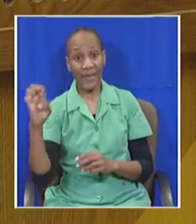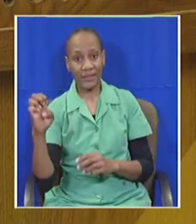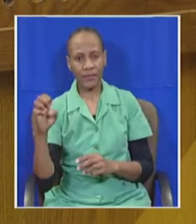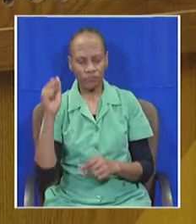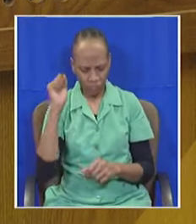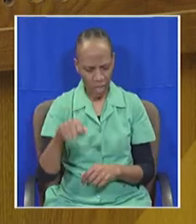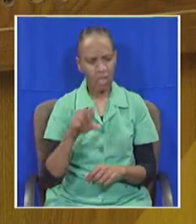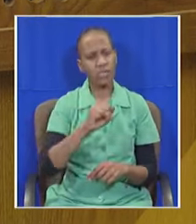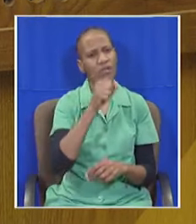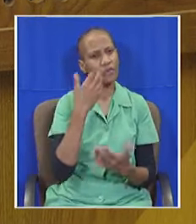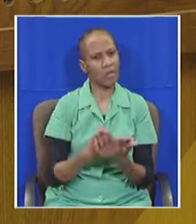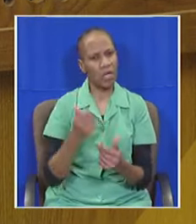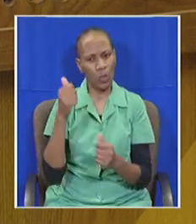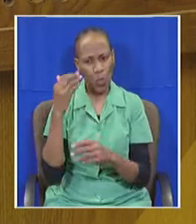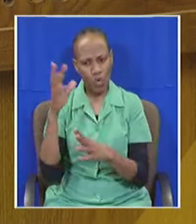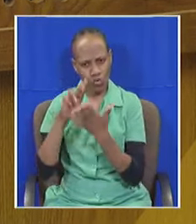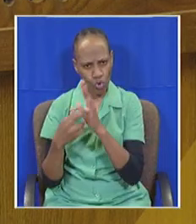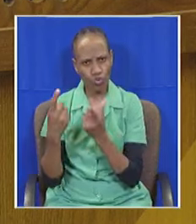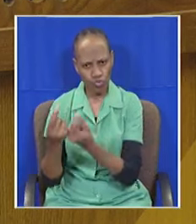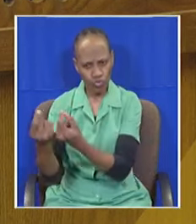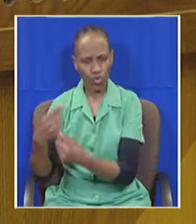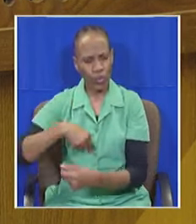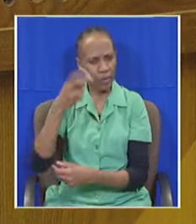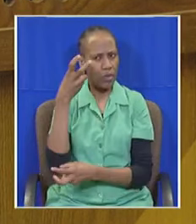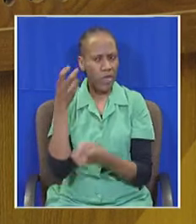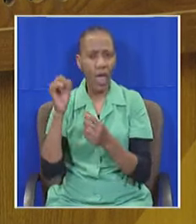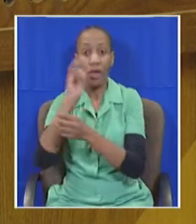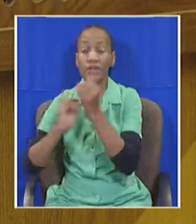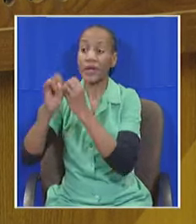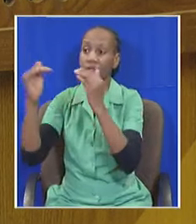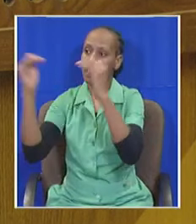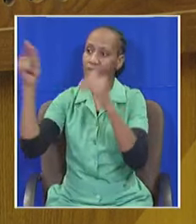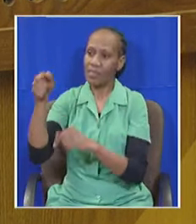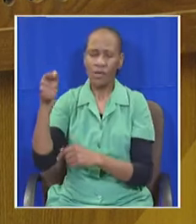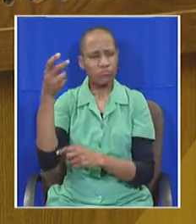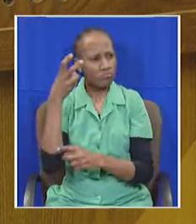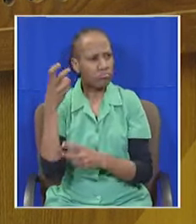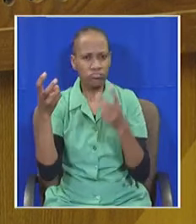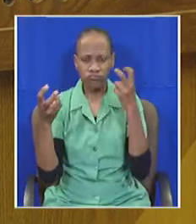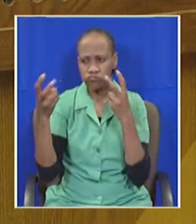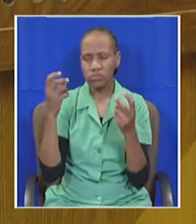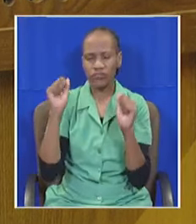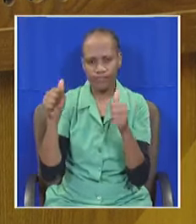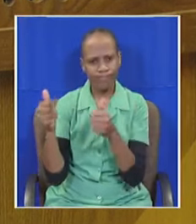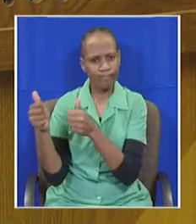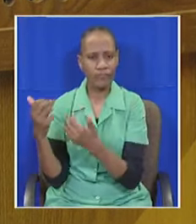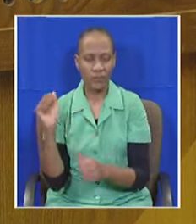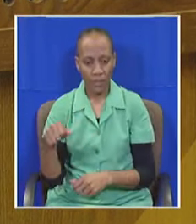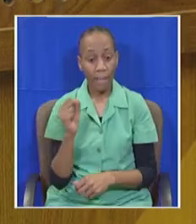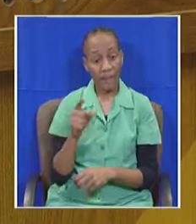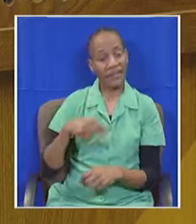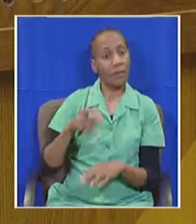our voice can be heard more loudly on the international space stage. However, we also need